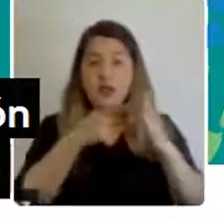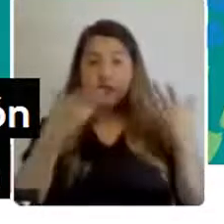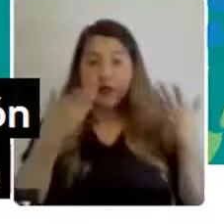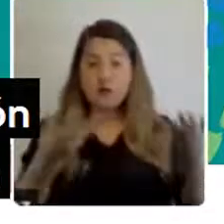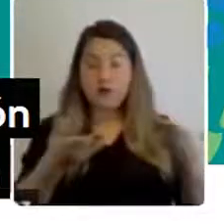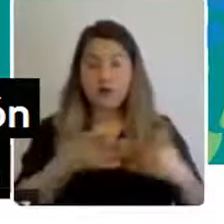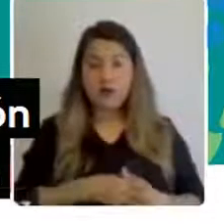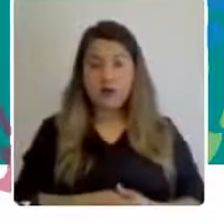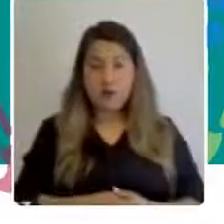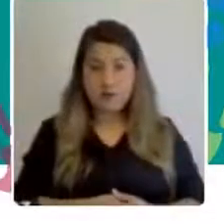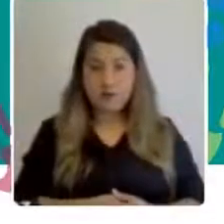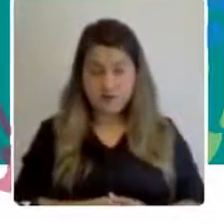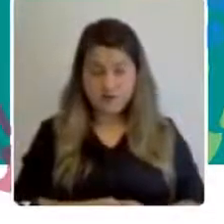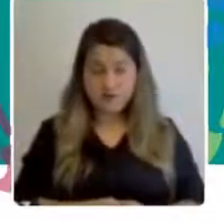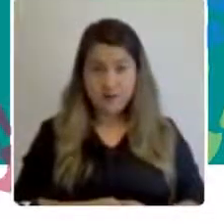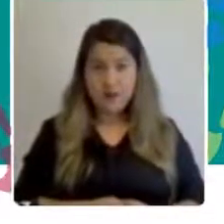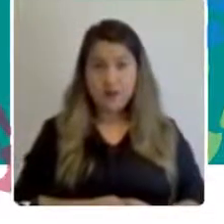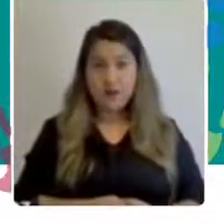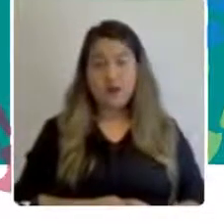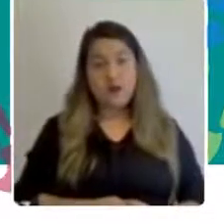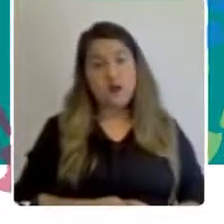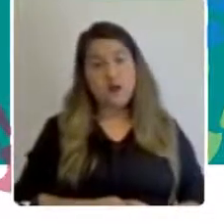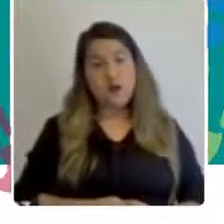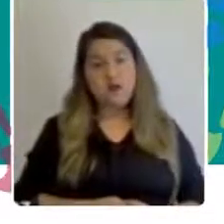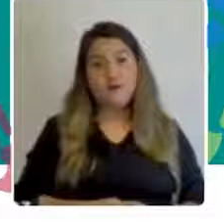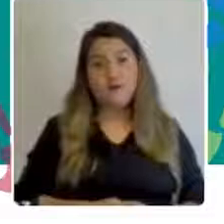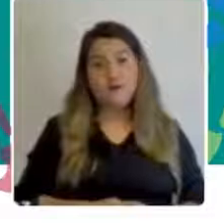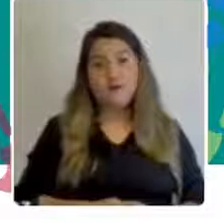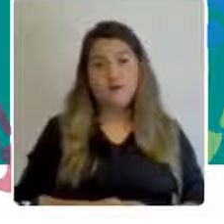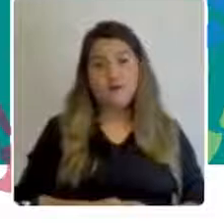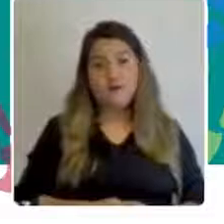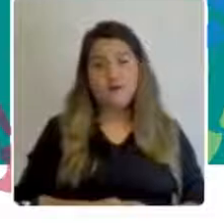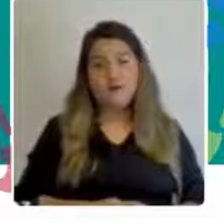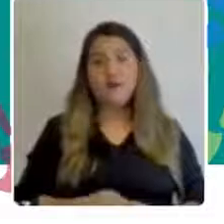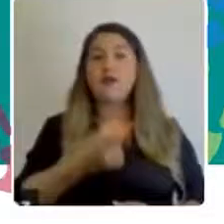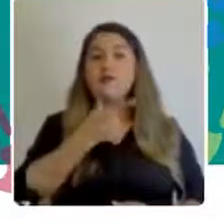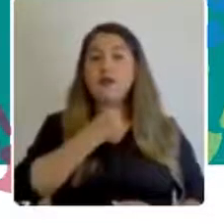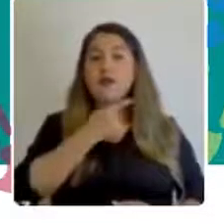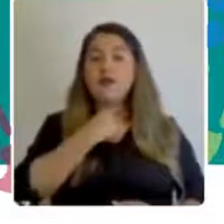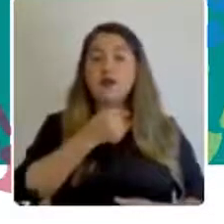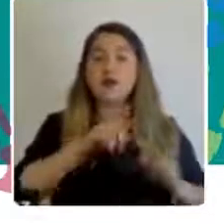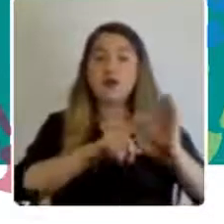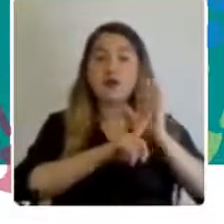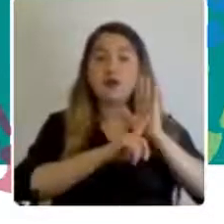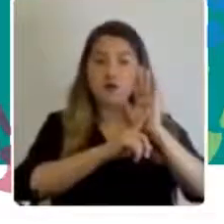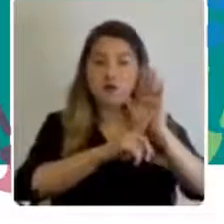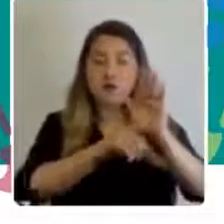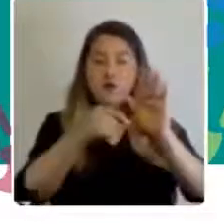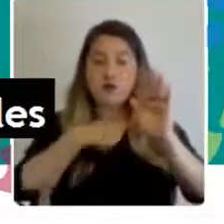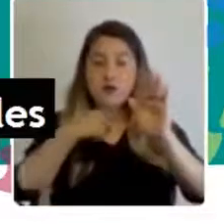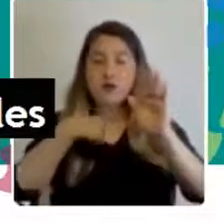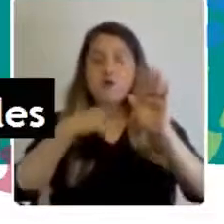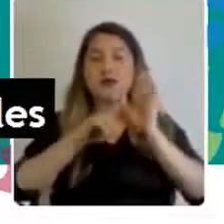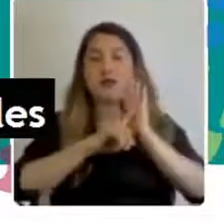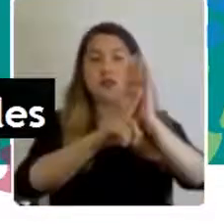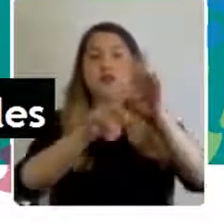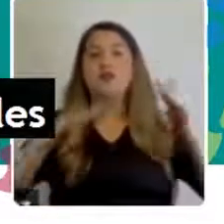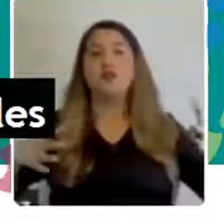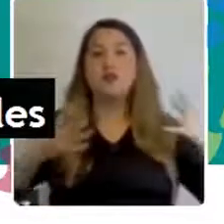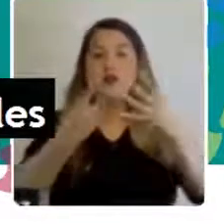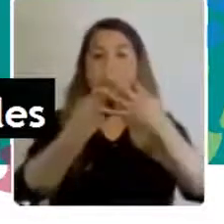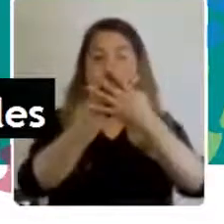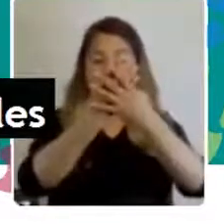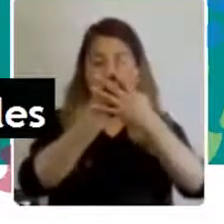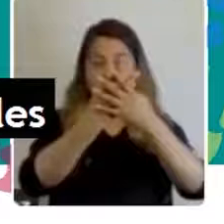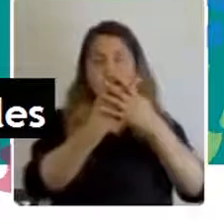European reference networks. This European reference network are virtual network involving